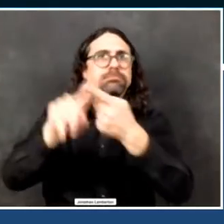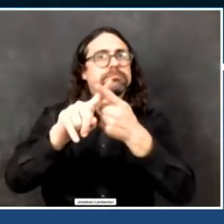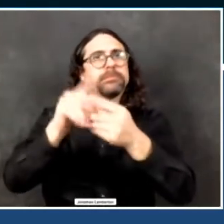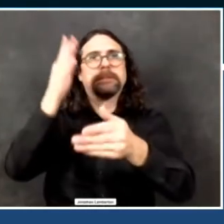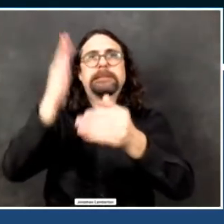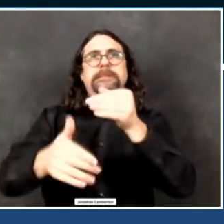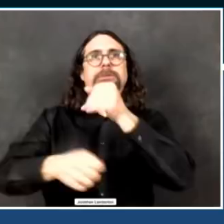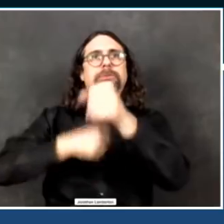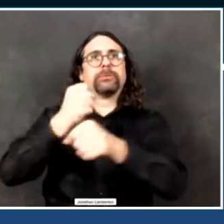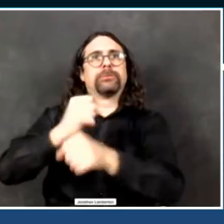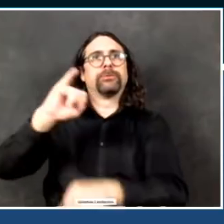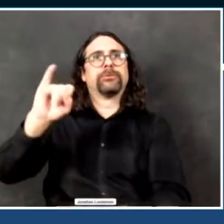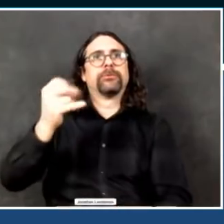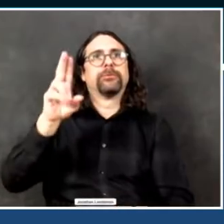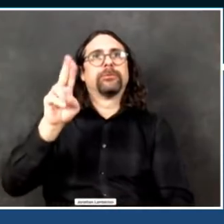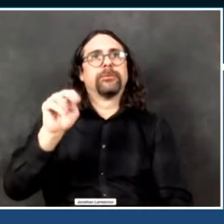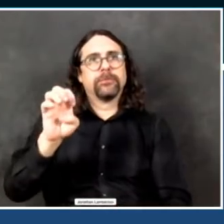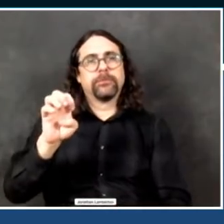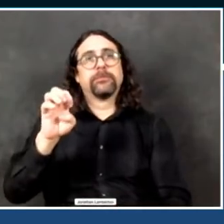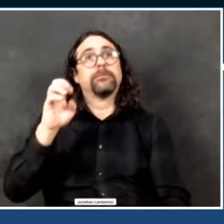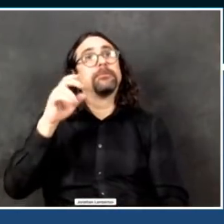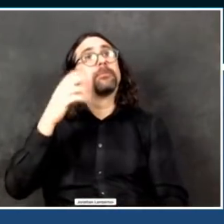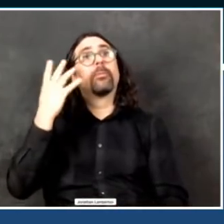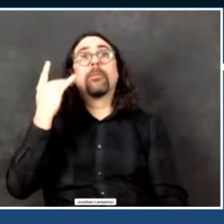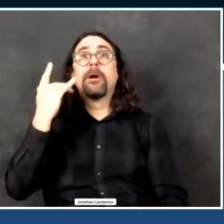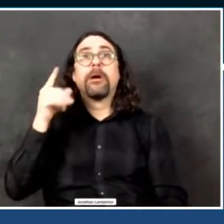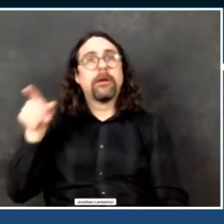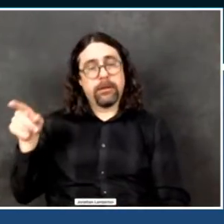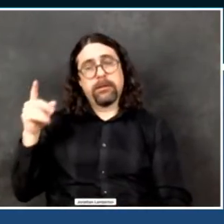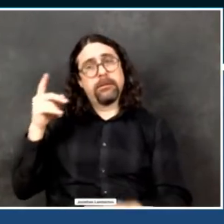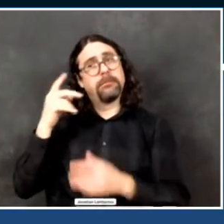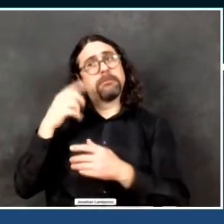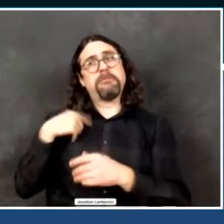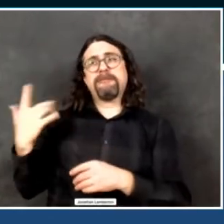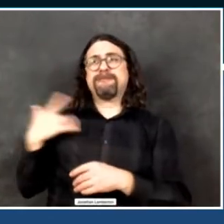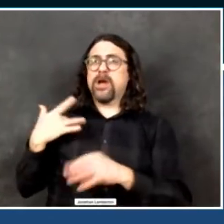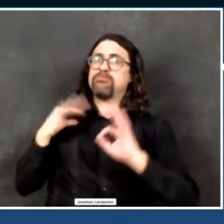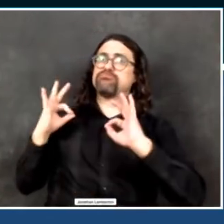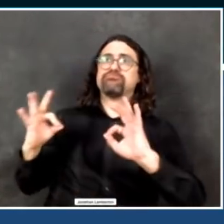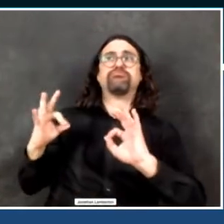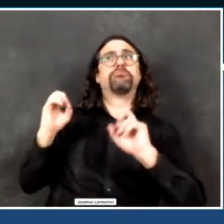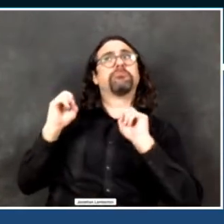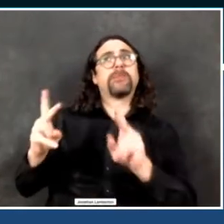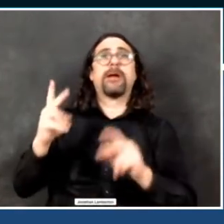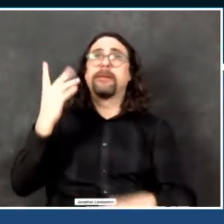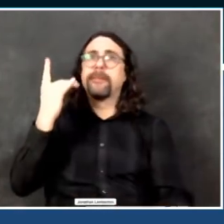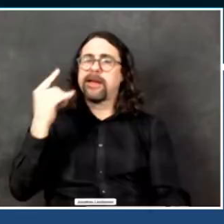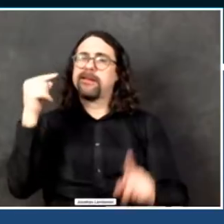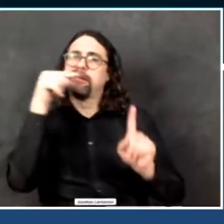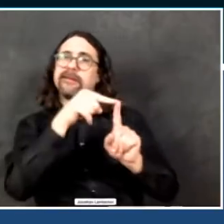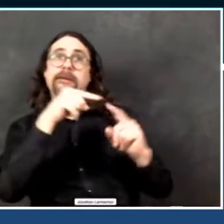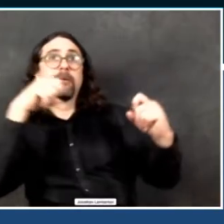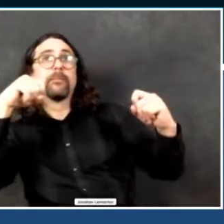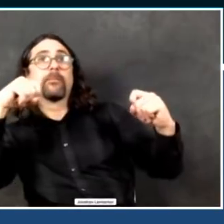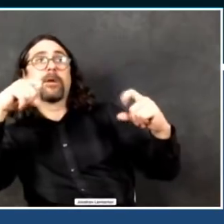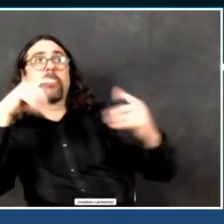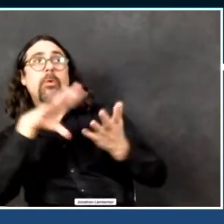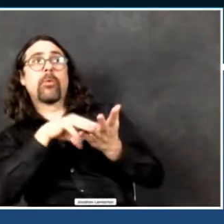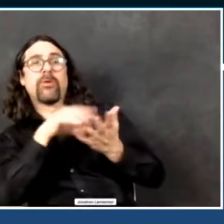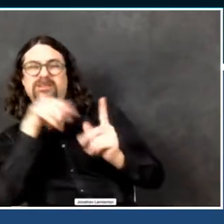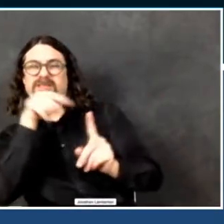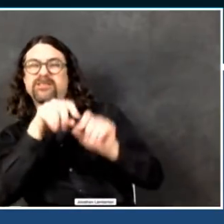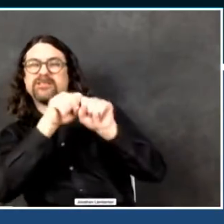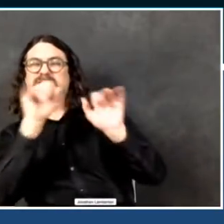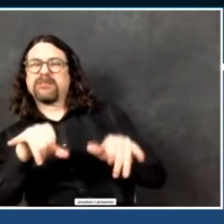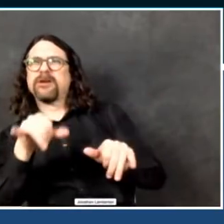learning system that New York City's never had before. And again, this was put together very rapidly, but I want to give credit where credit is